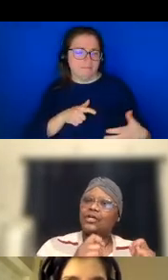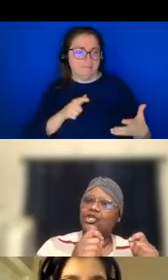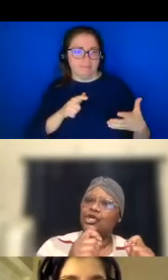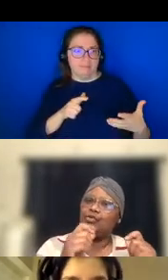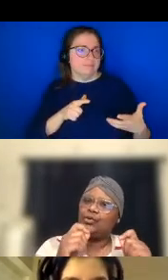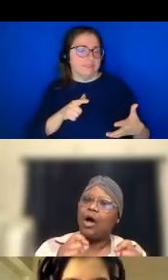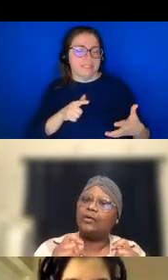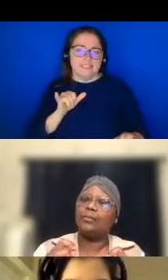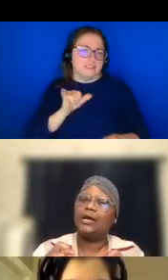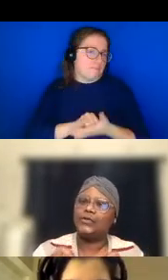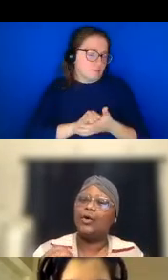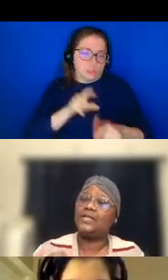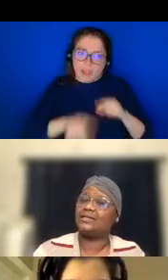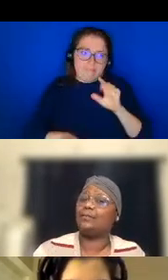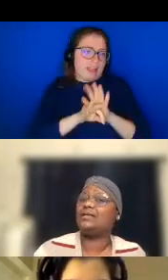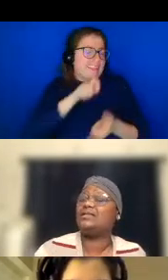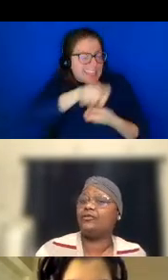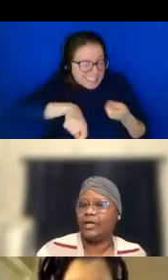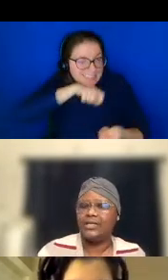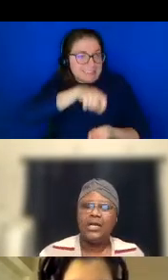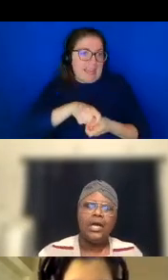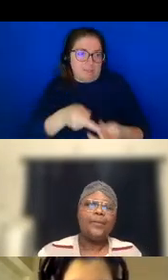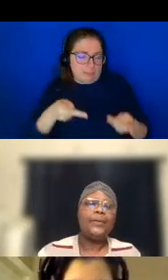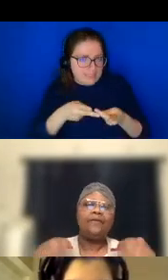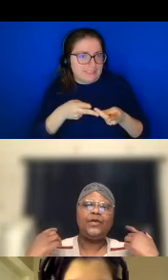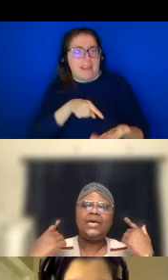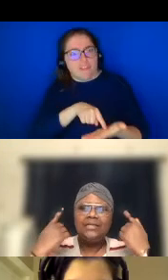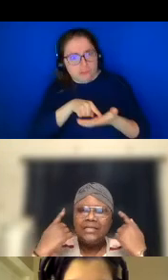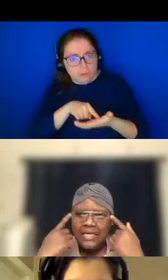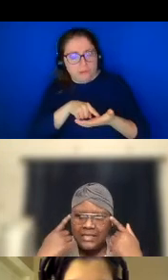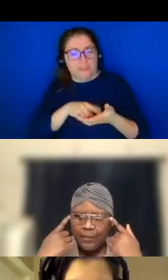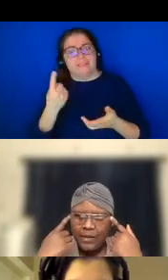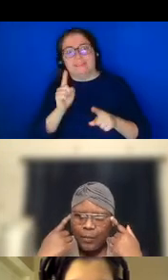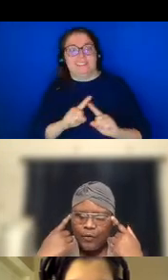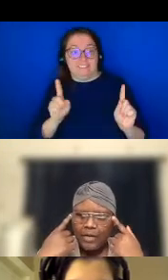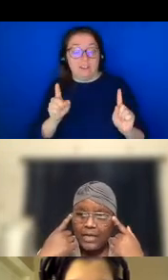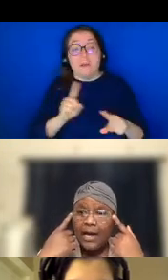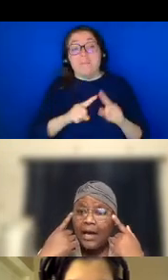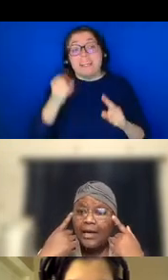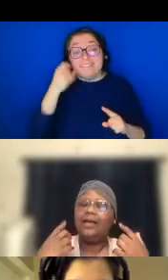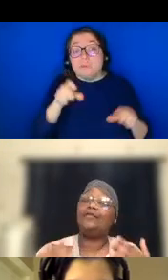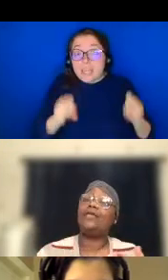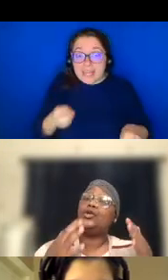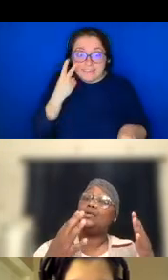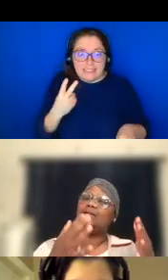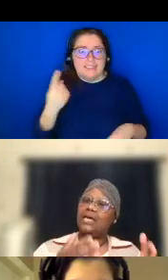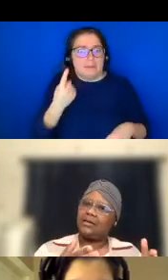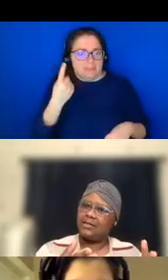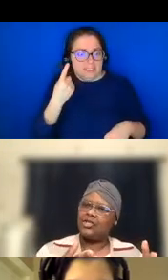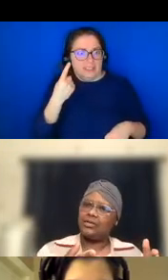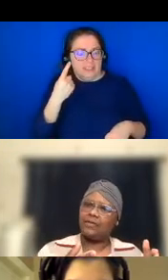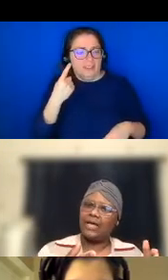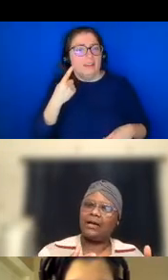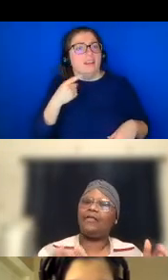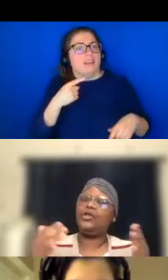section that shows you under the microscope that something's different. But if you can see something with your naked eye, then you can take a